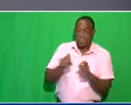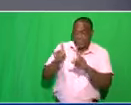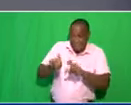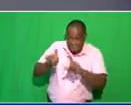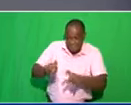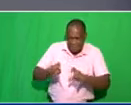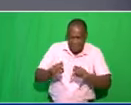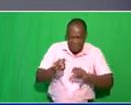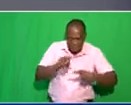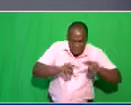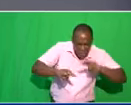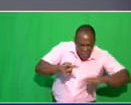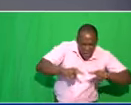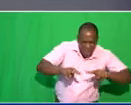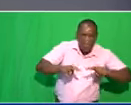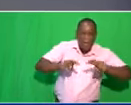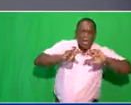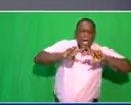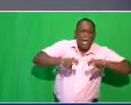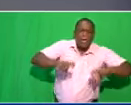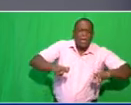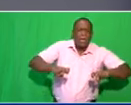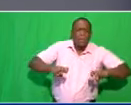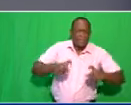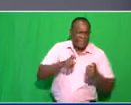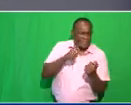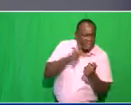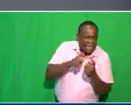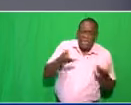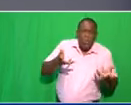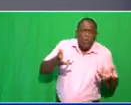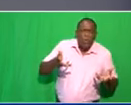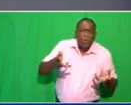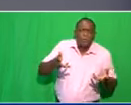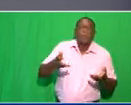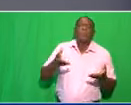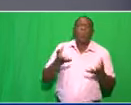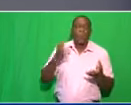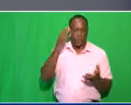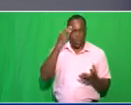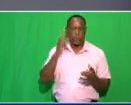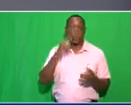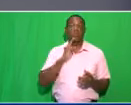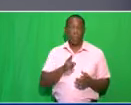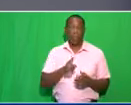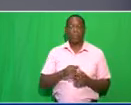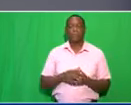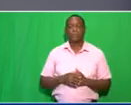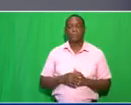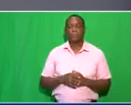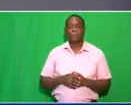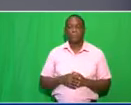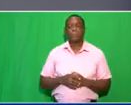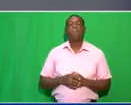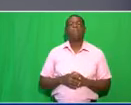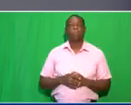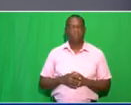Finally, provide information to support recommended interpretations of the